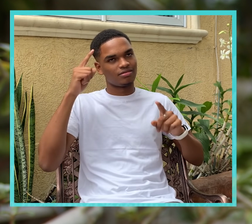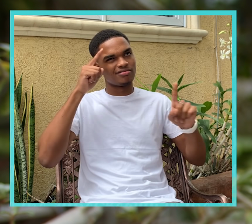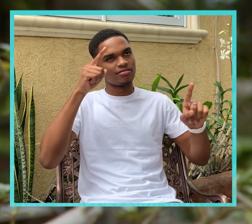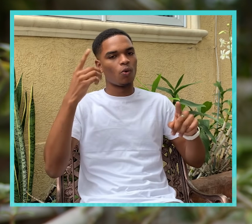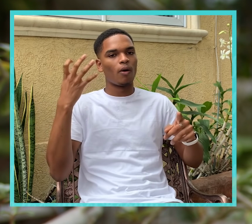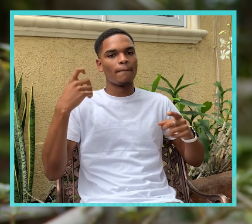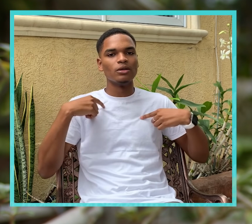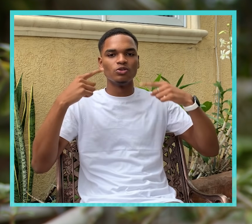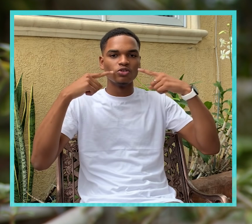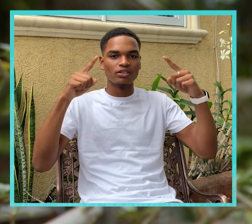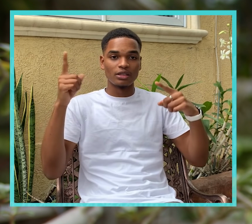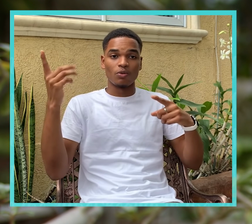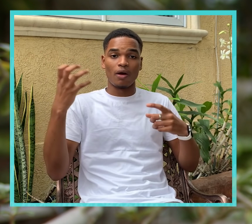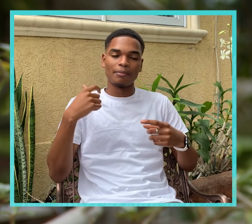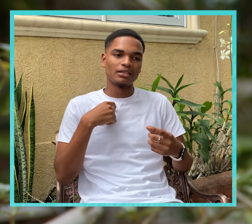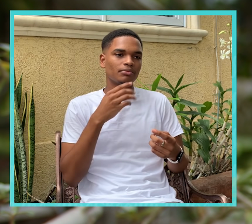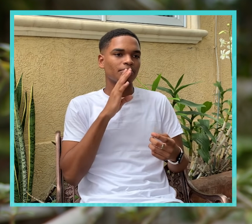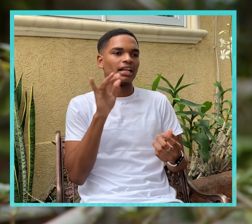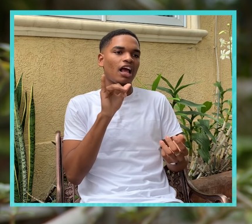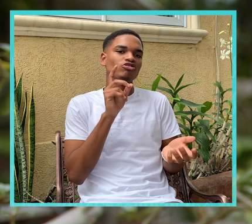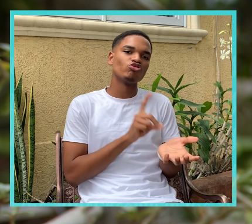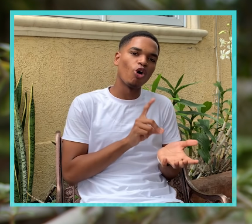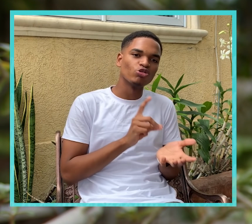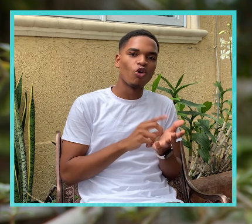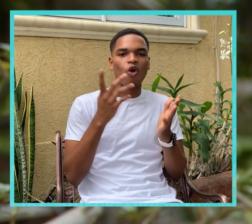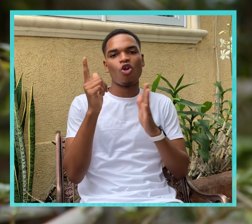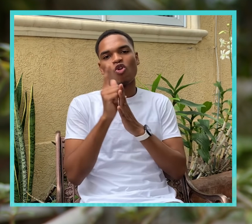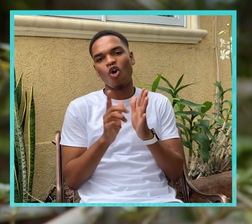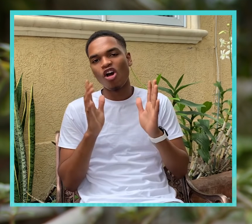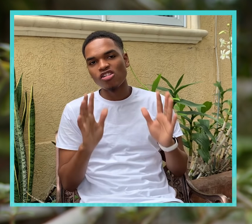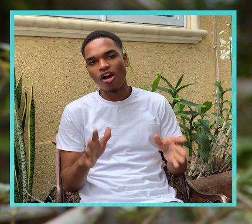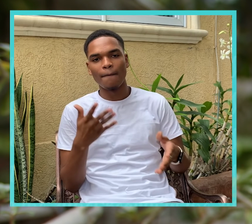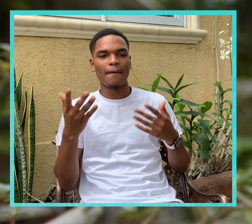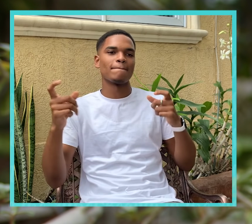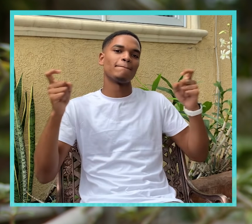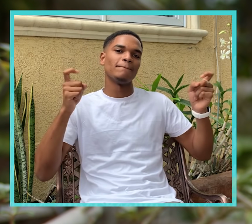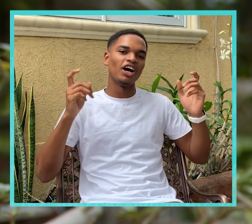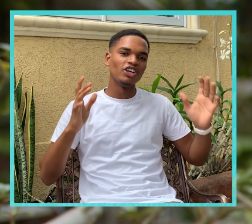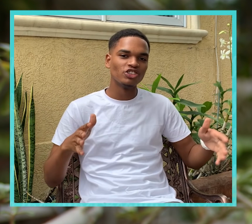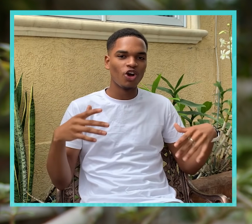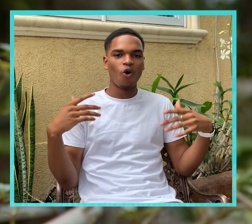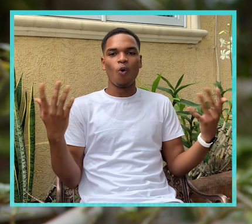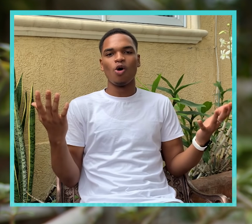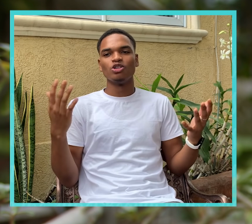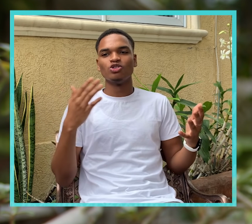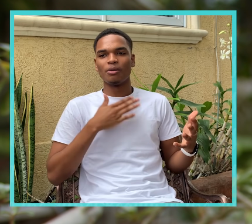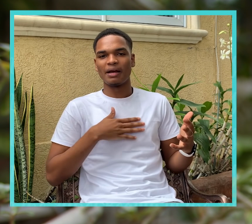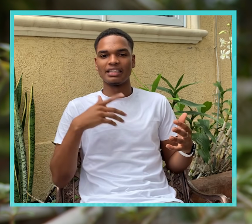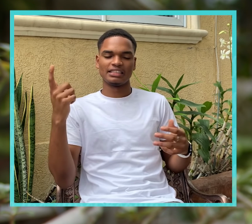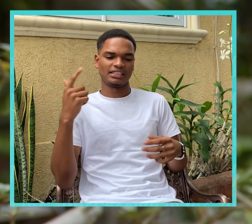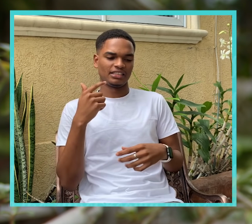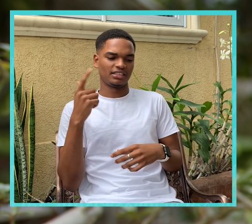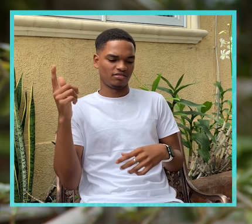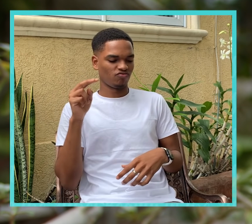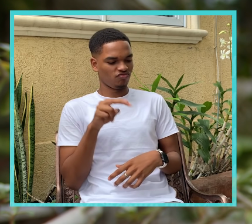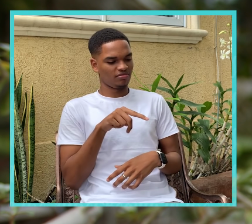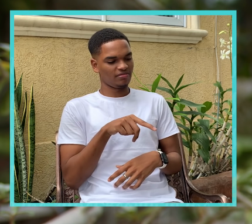me to be that doctor or that lawyer or that maybe a manager or somebody that he could say, hey,